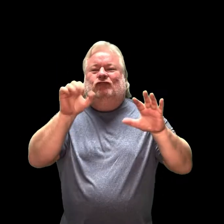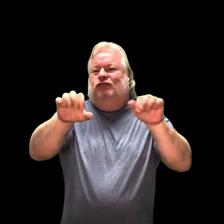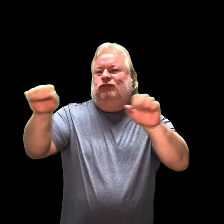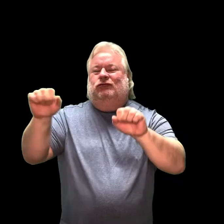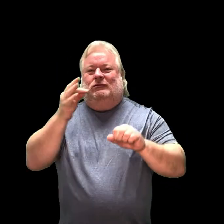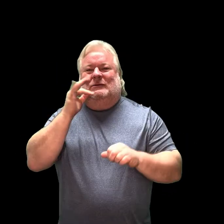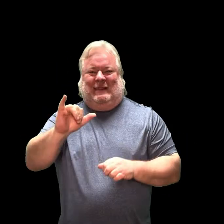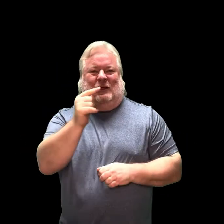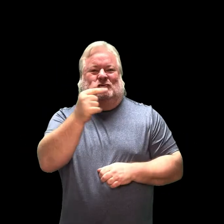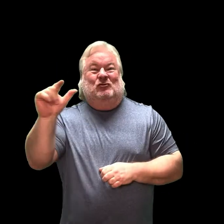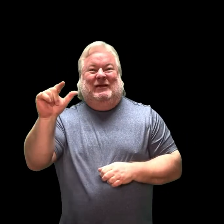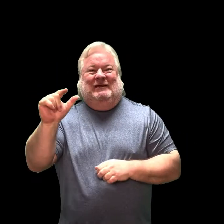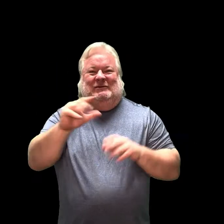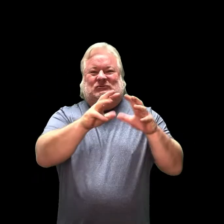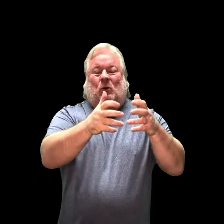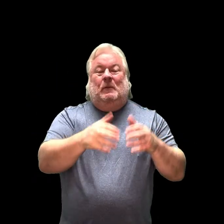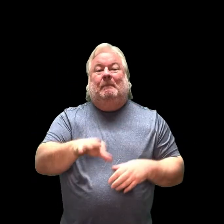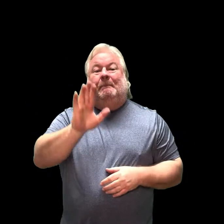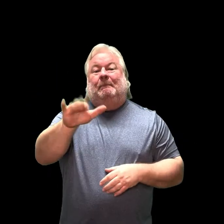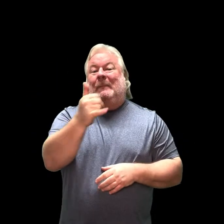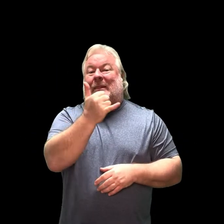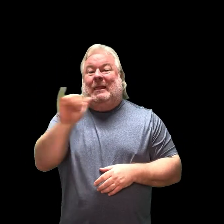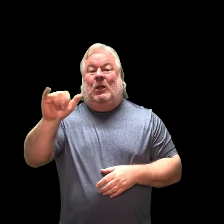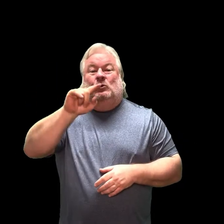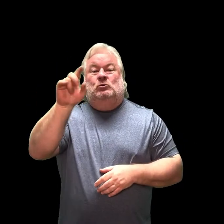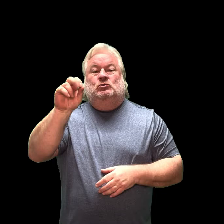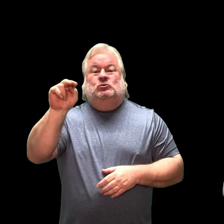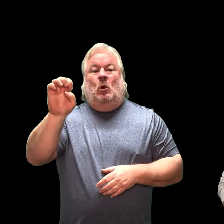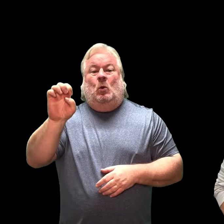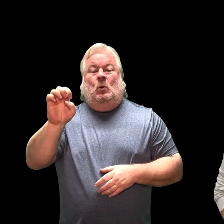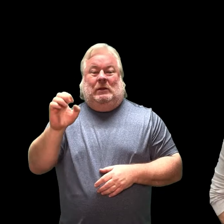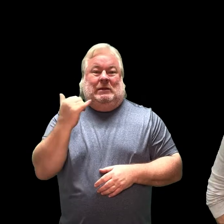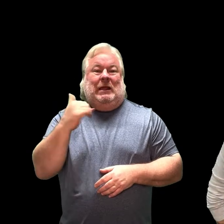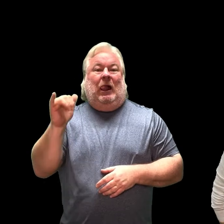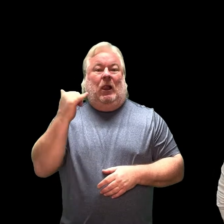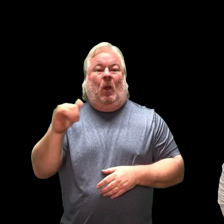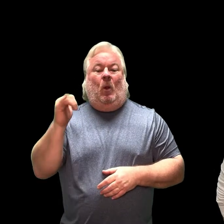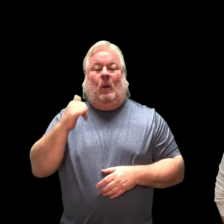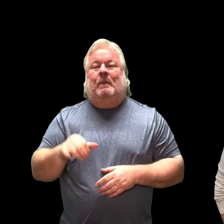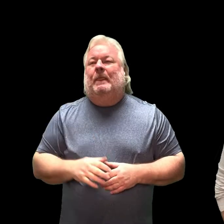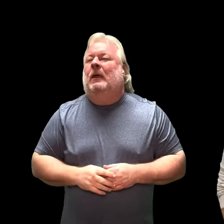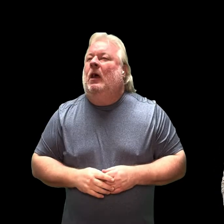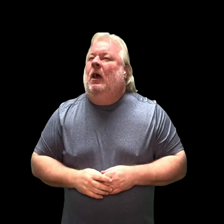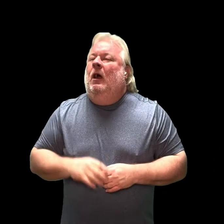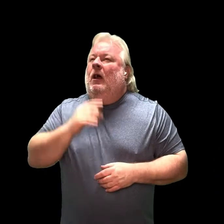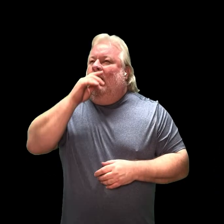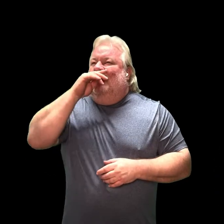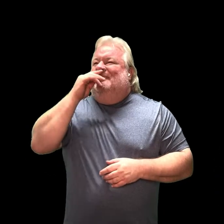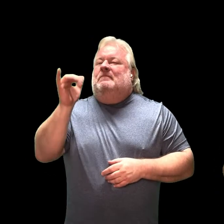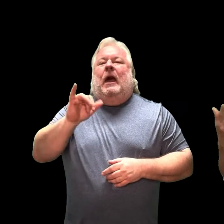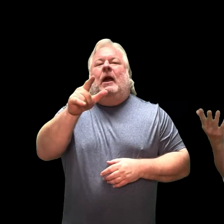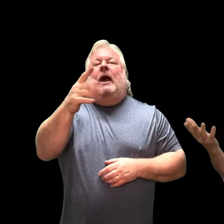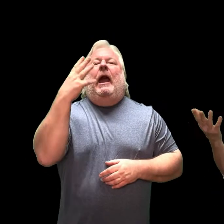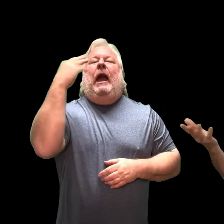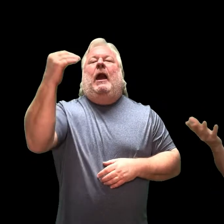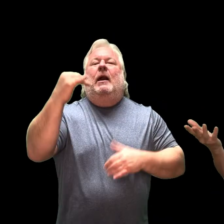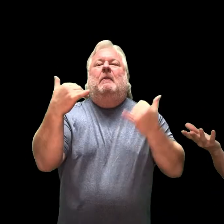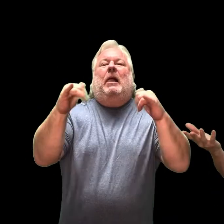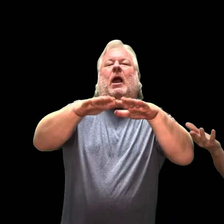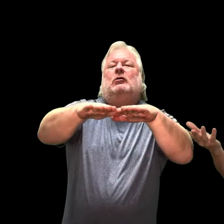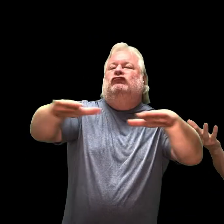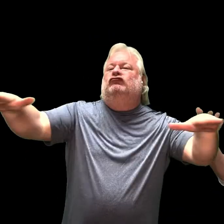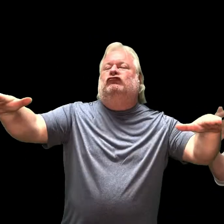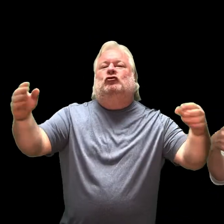So that's the green zone. The yellow zone is more like when you are out on the